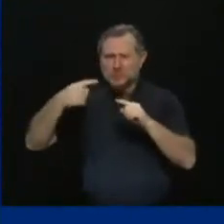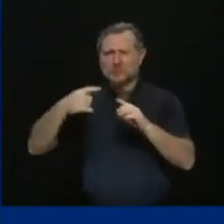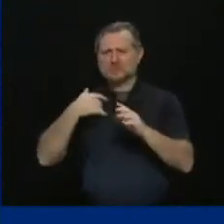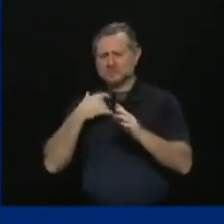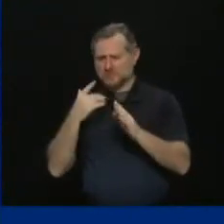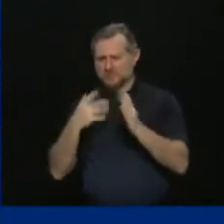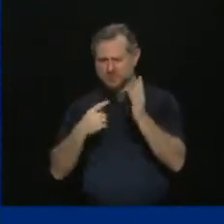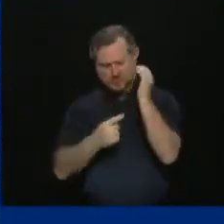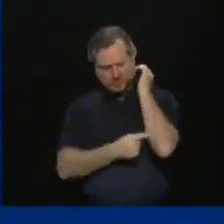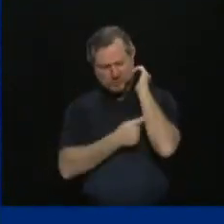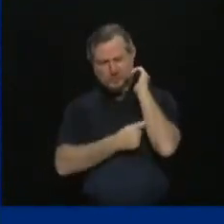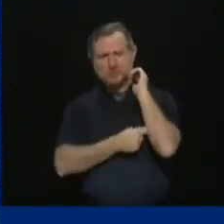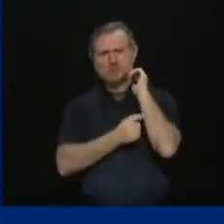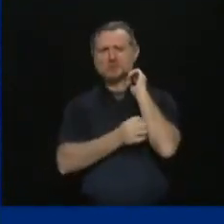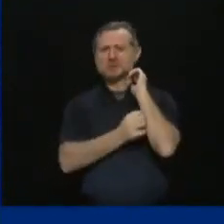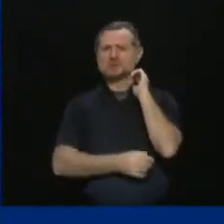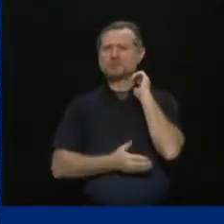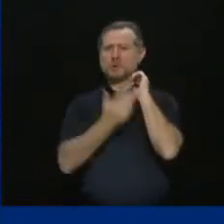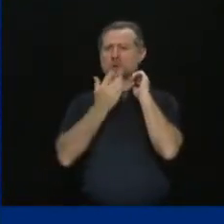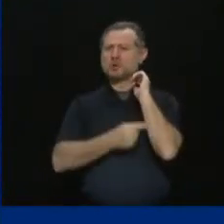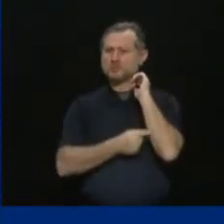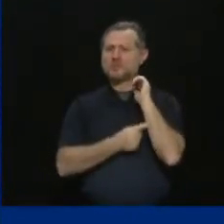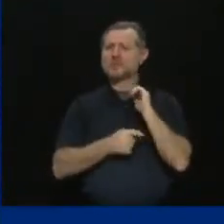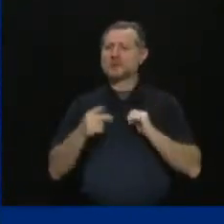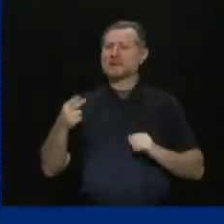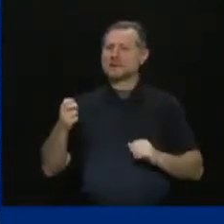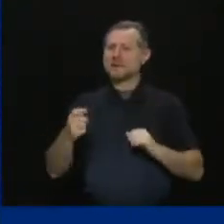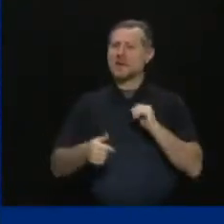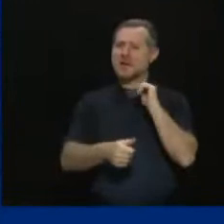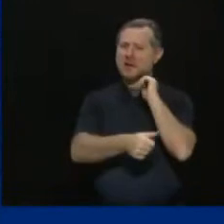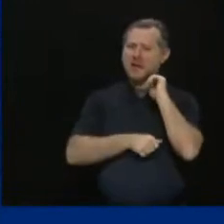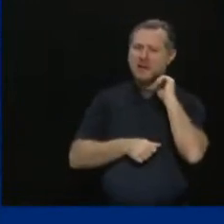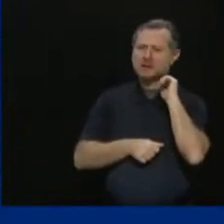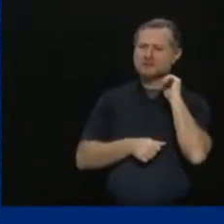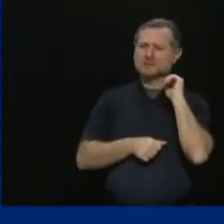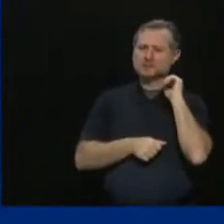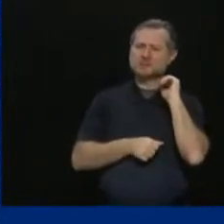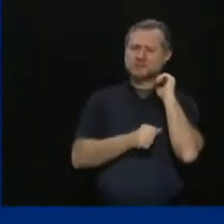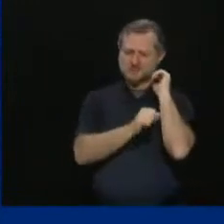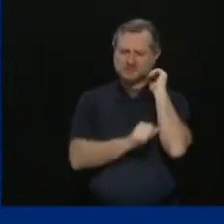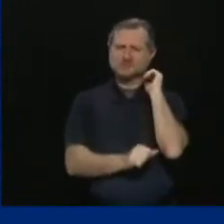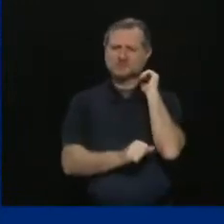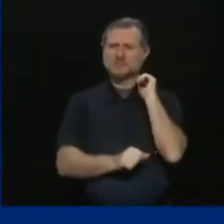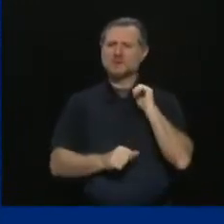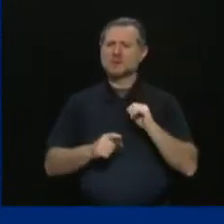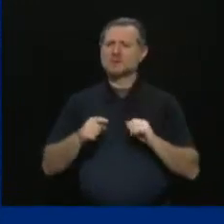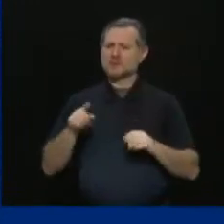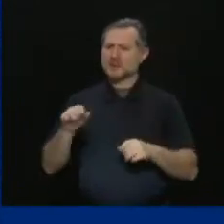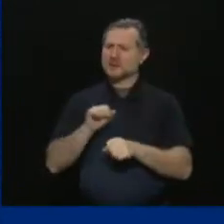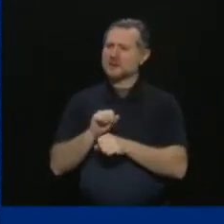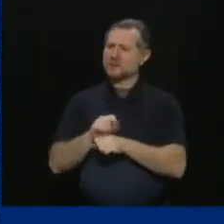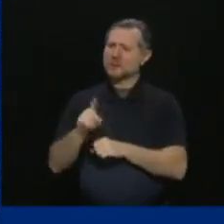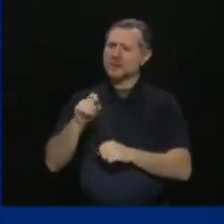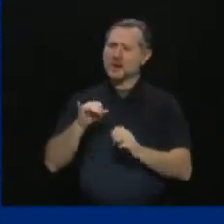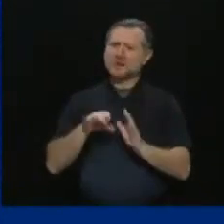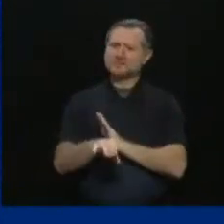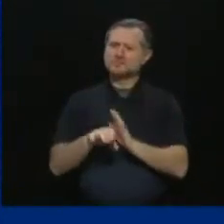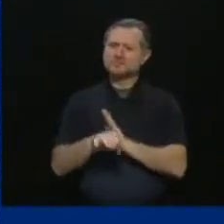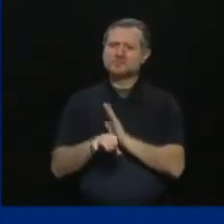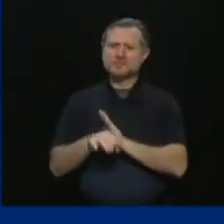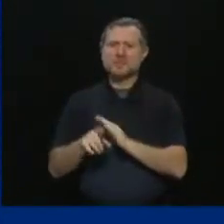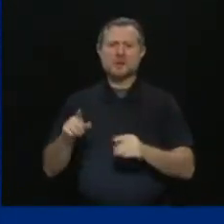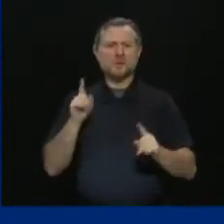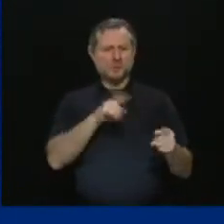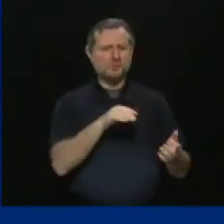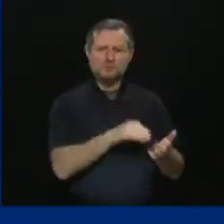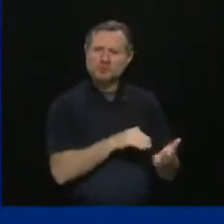But he cut his hand deeply on a piece of equipment at the delicatessen. Goes to the doctor